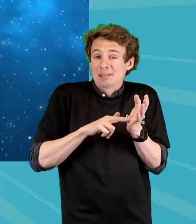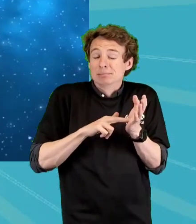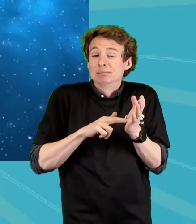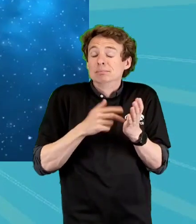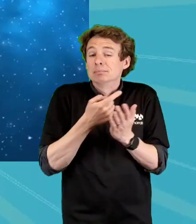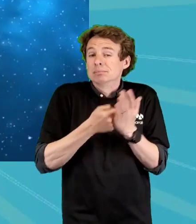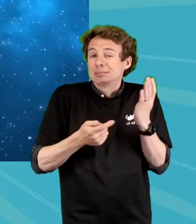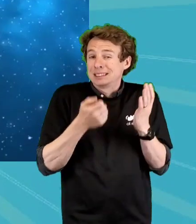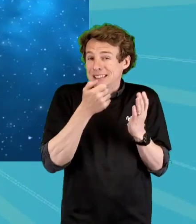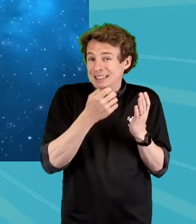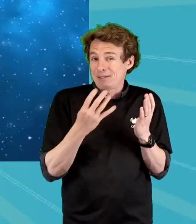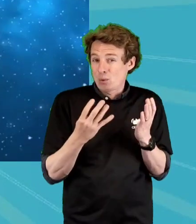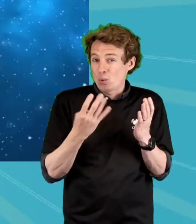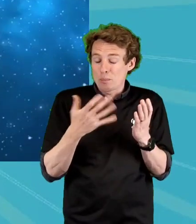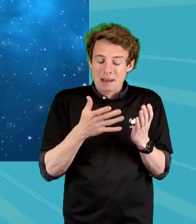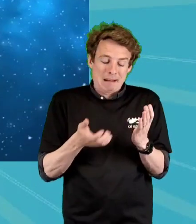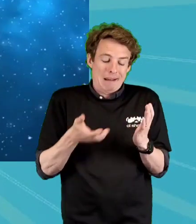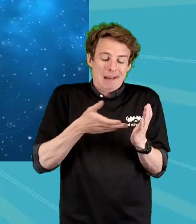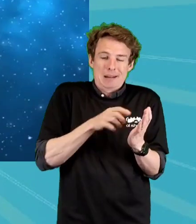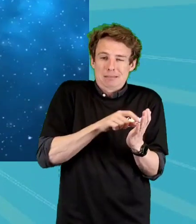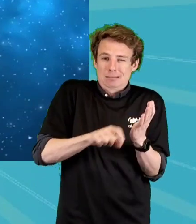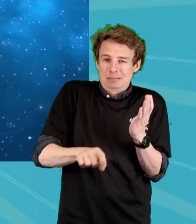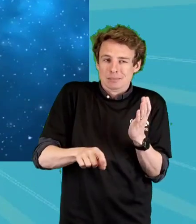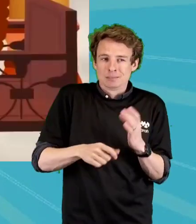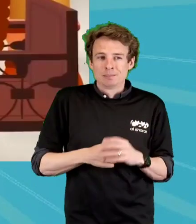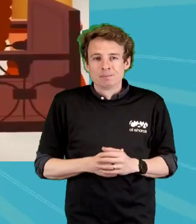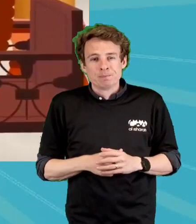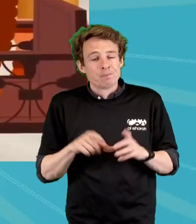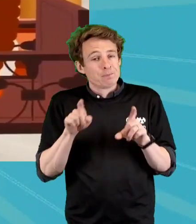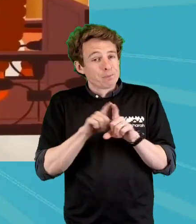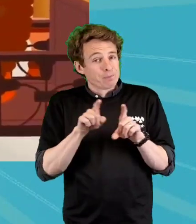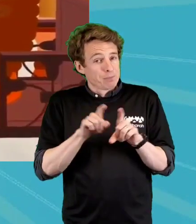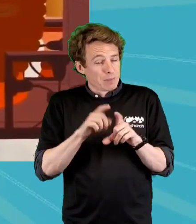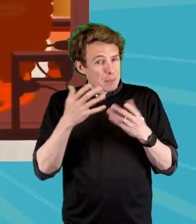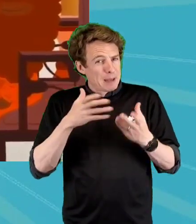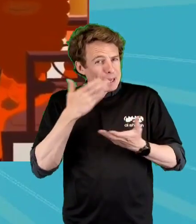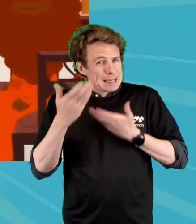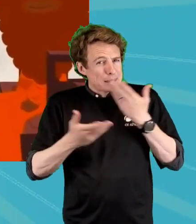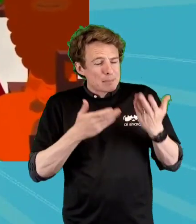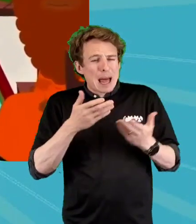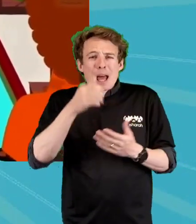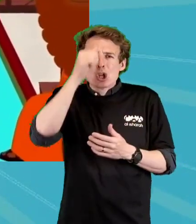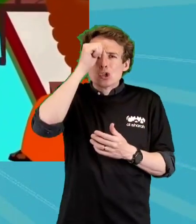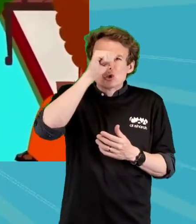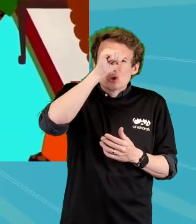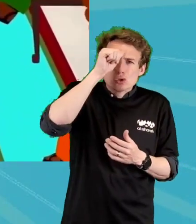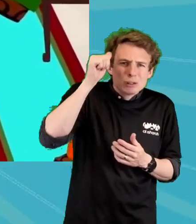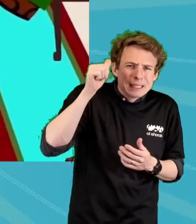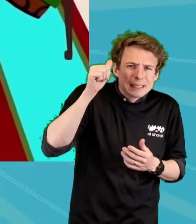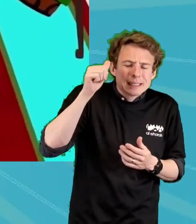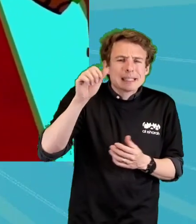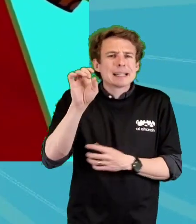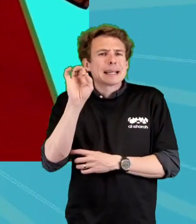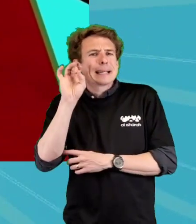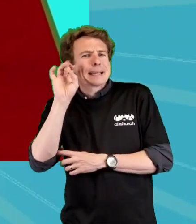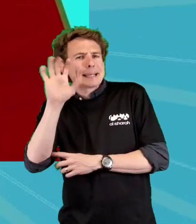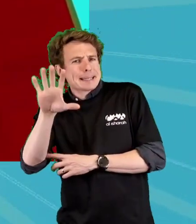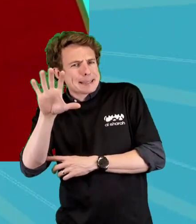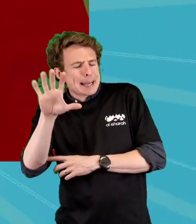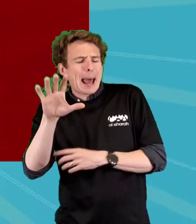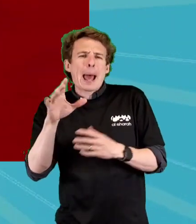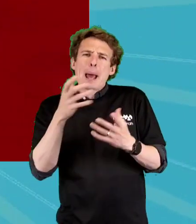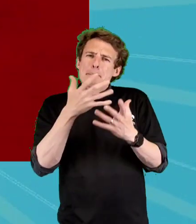from Surah Imran, verse 64. He also talked about the similarities between Islam